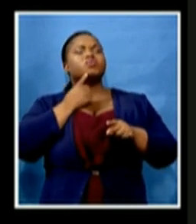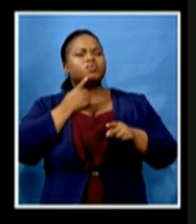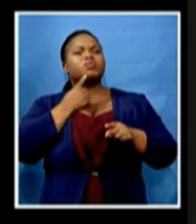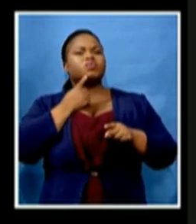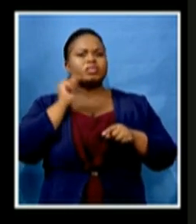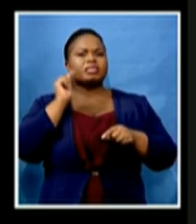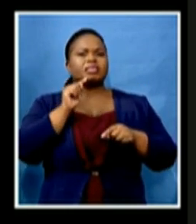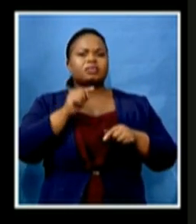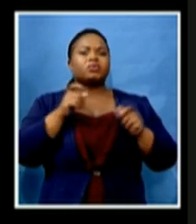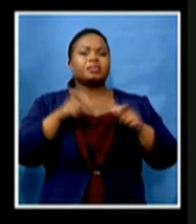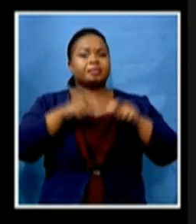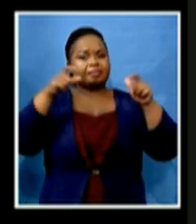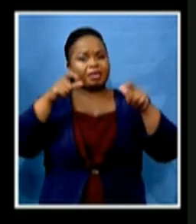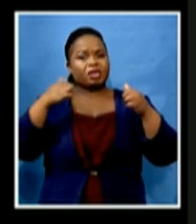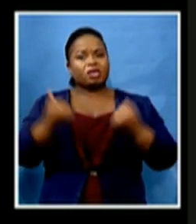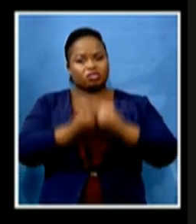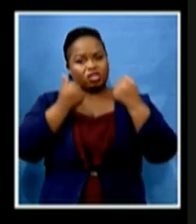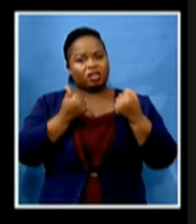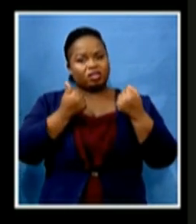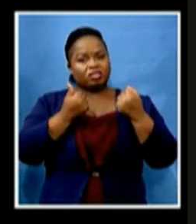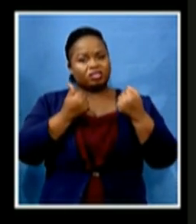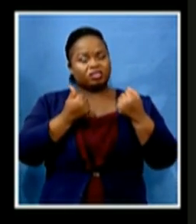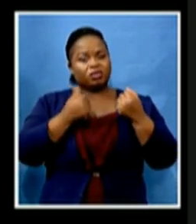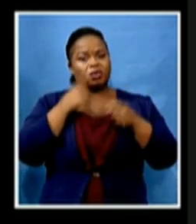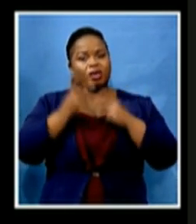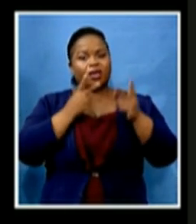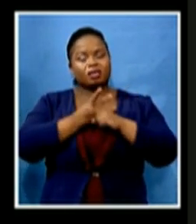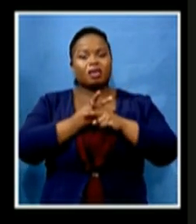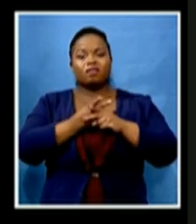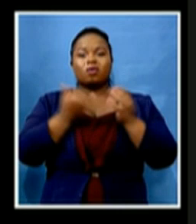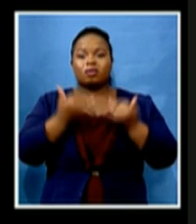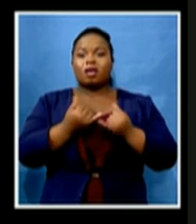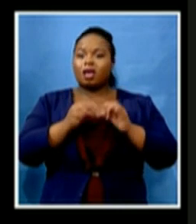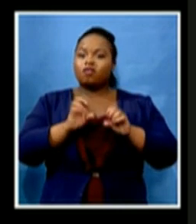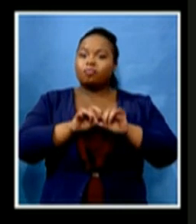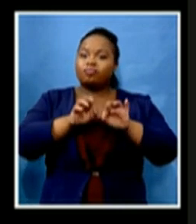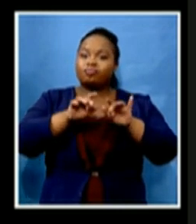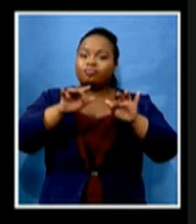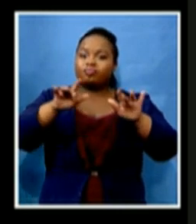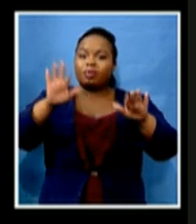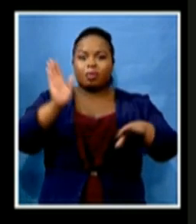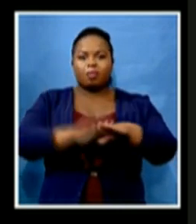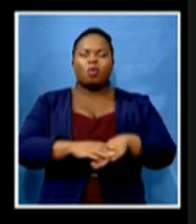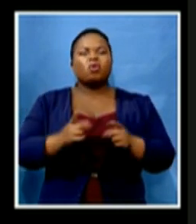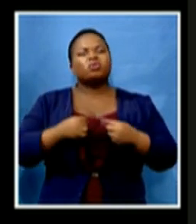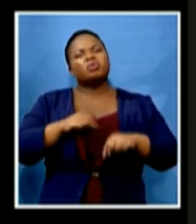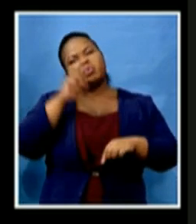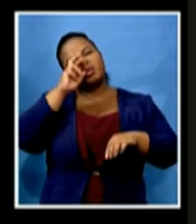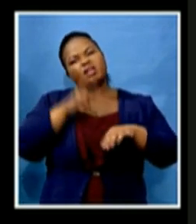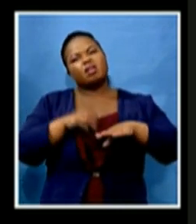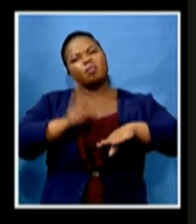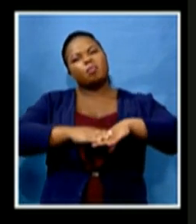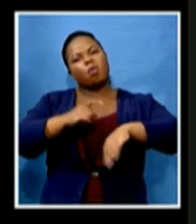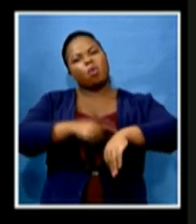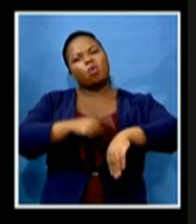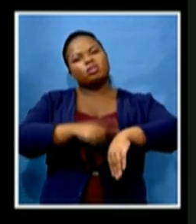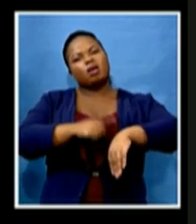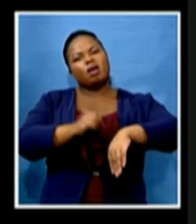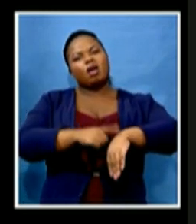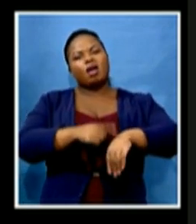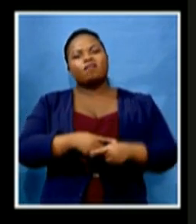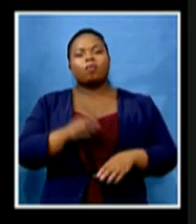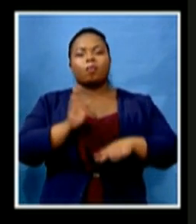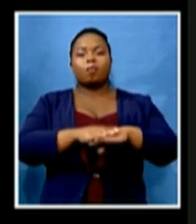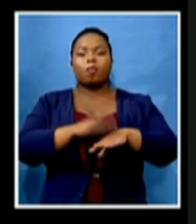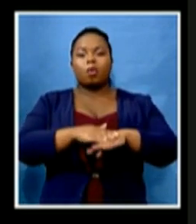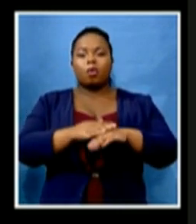a surge in numbers. And so we needed a bit of time to try and increase our health services. And in this case, this is when a lot